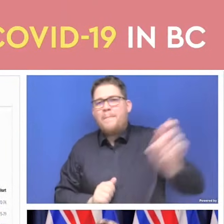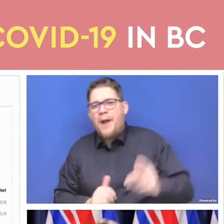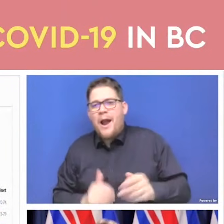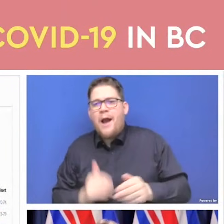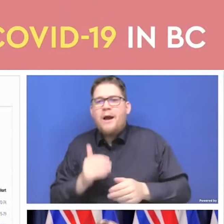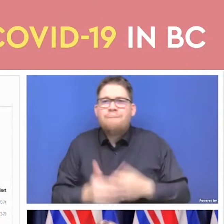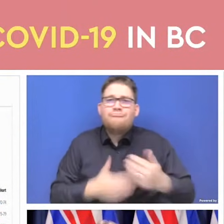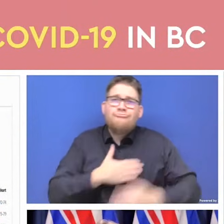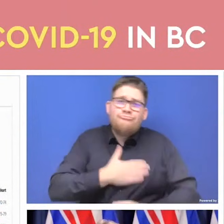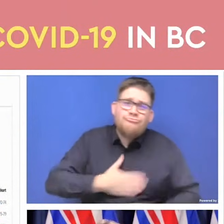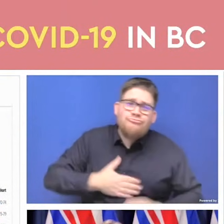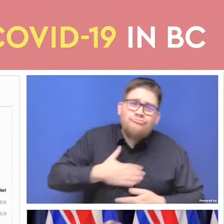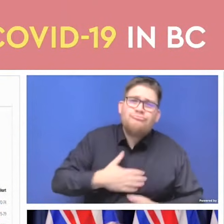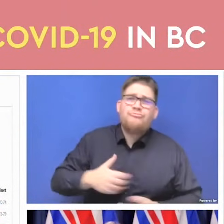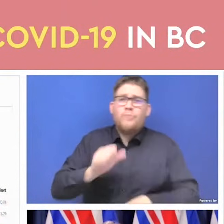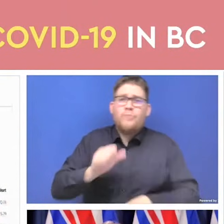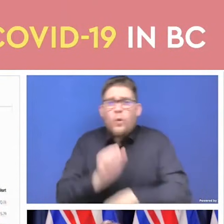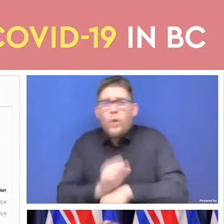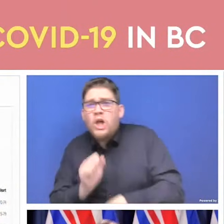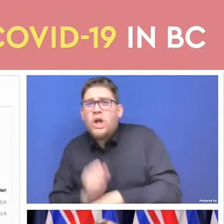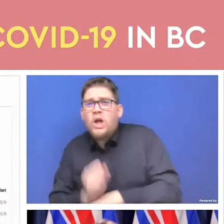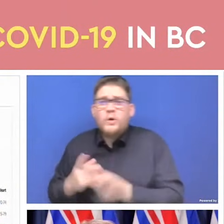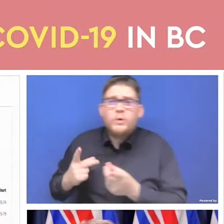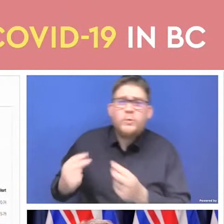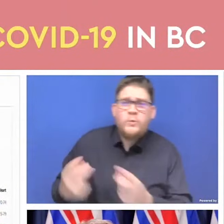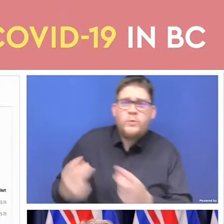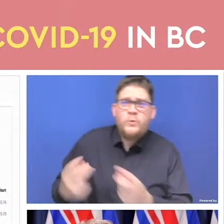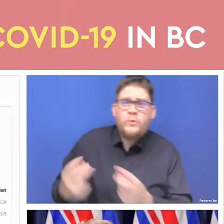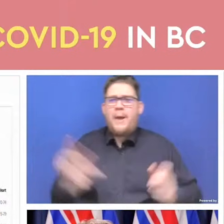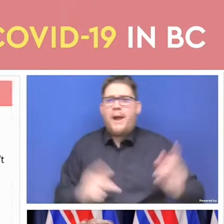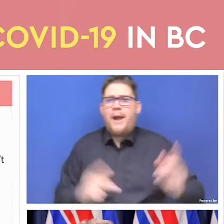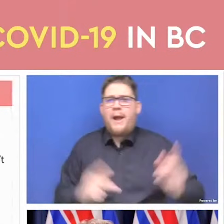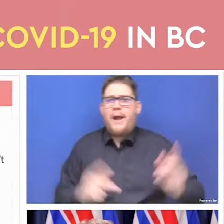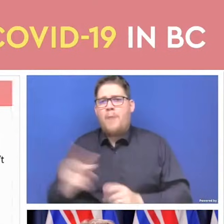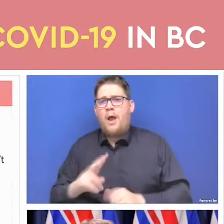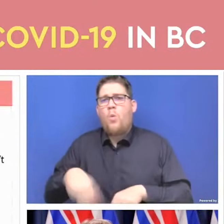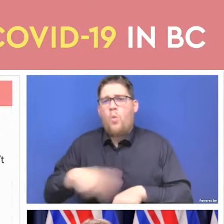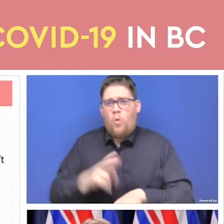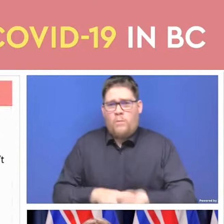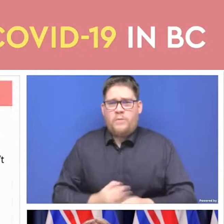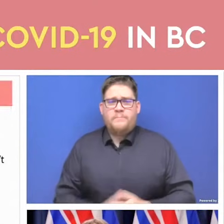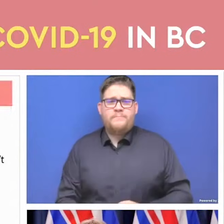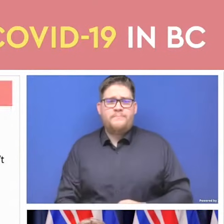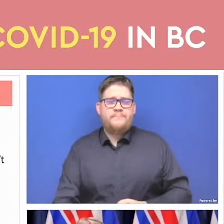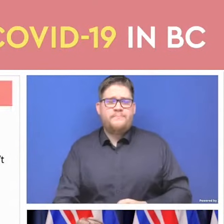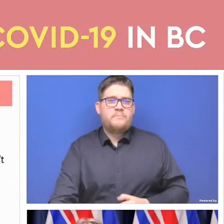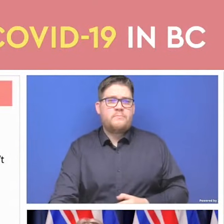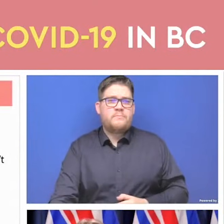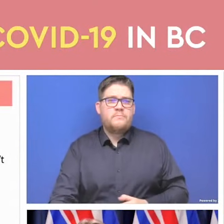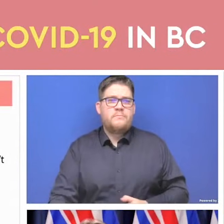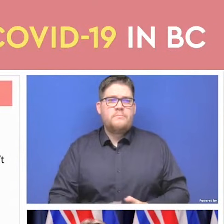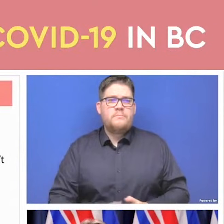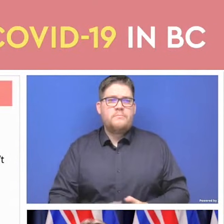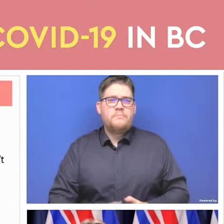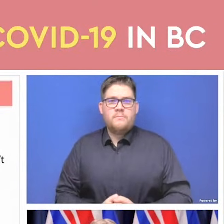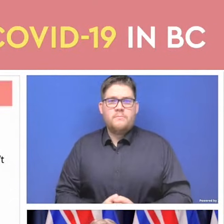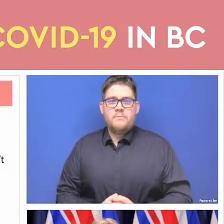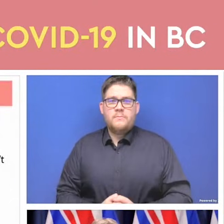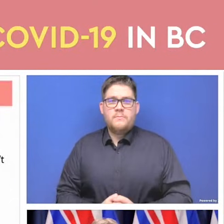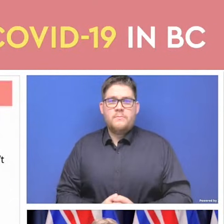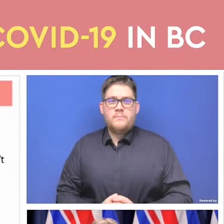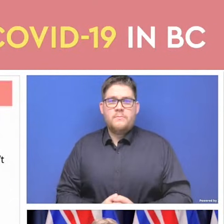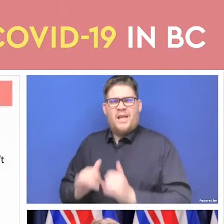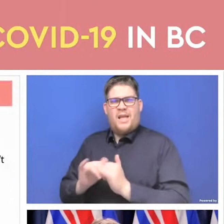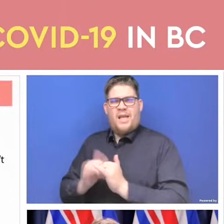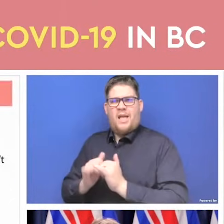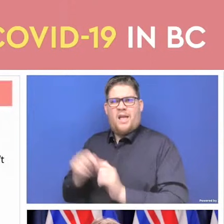as quickly as possible. So going on to, you know, basically how are you going to get your booster? And I think this